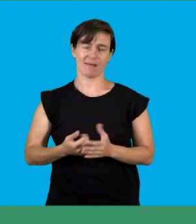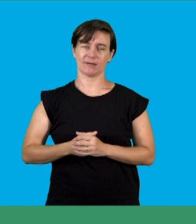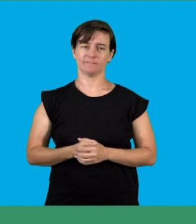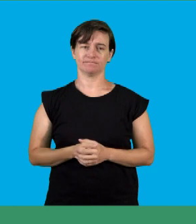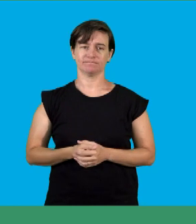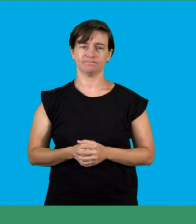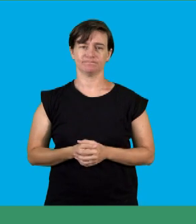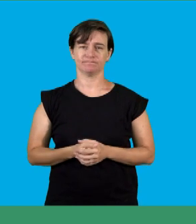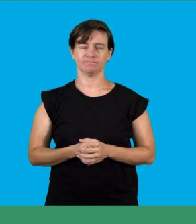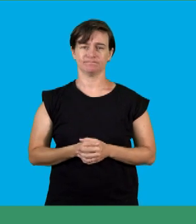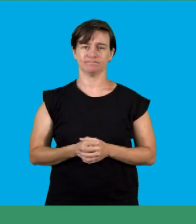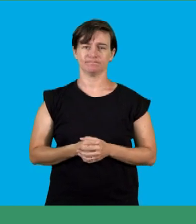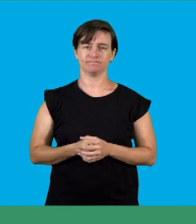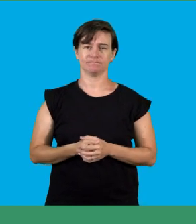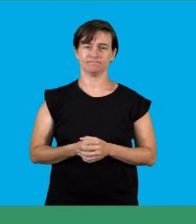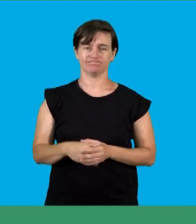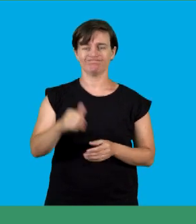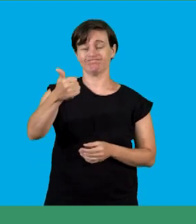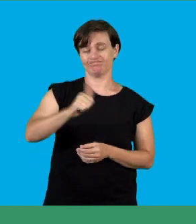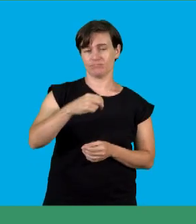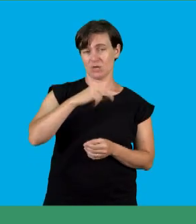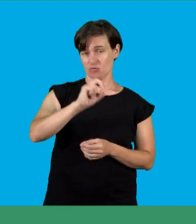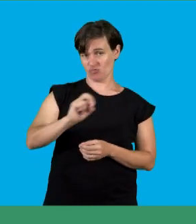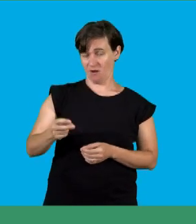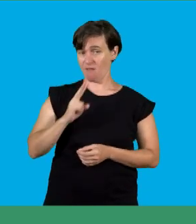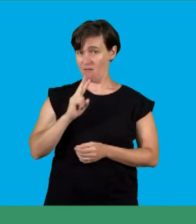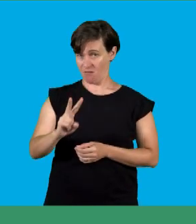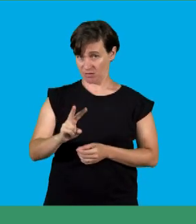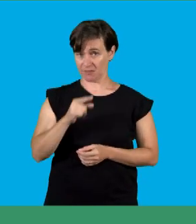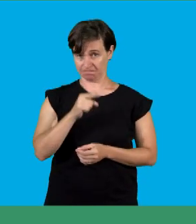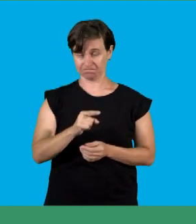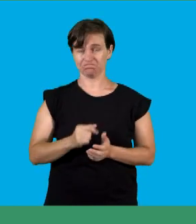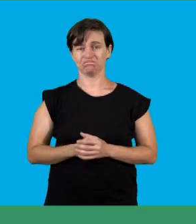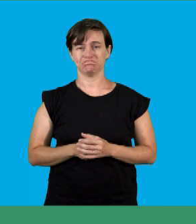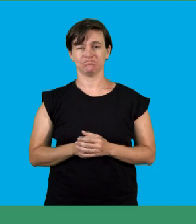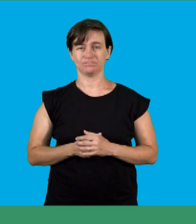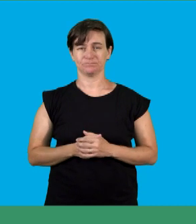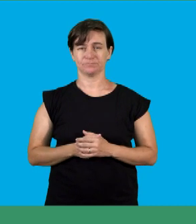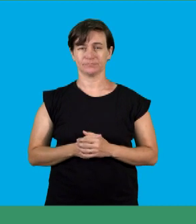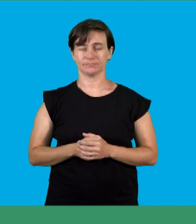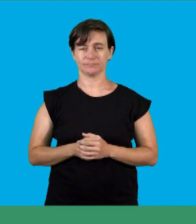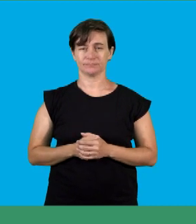is that? Here? Yes, that's correct. Choose